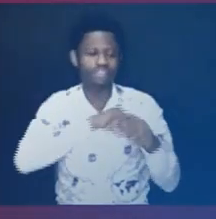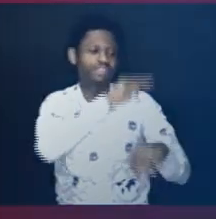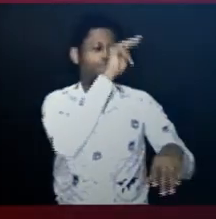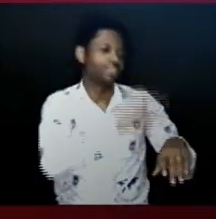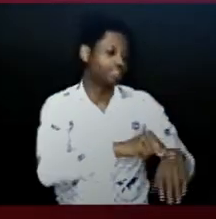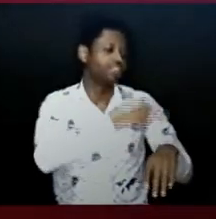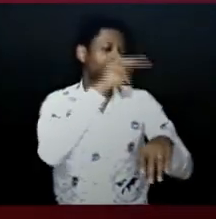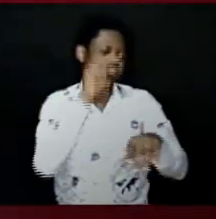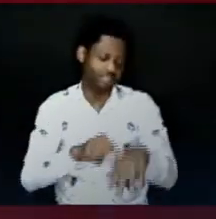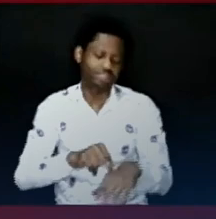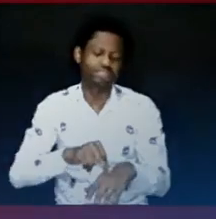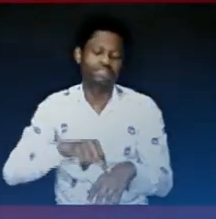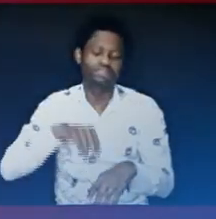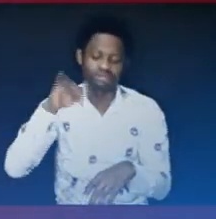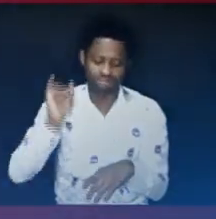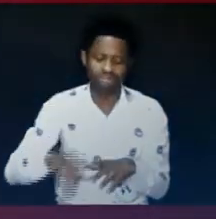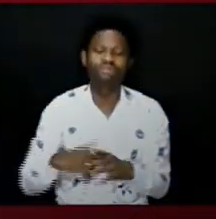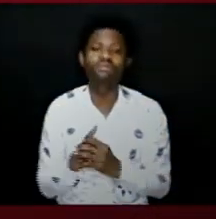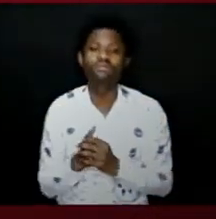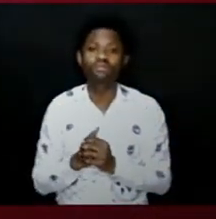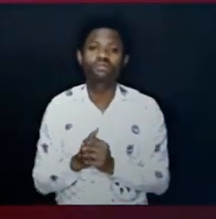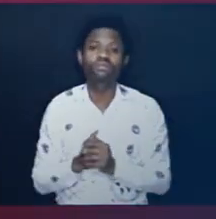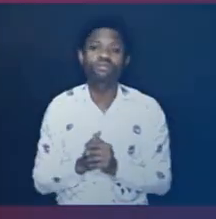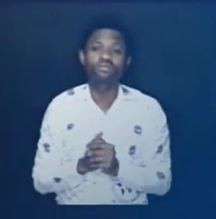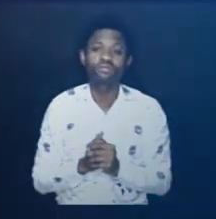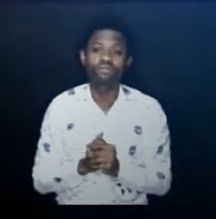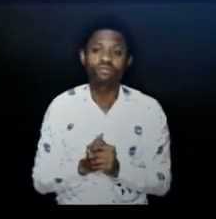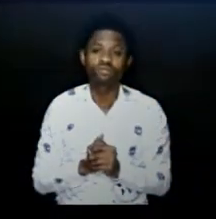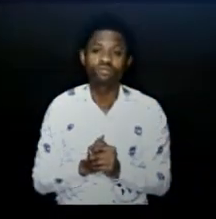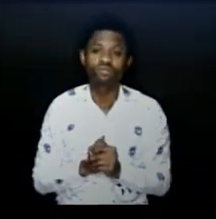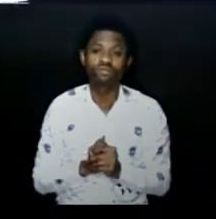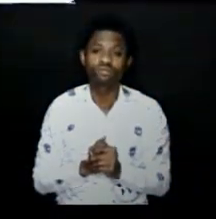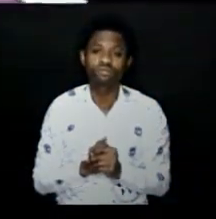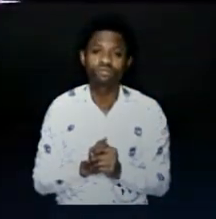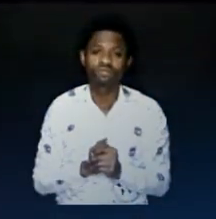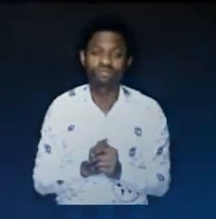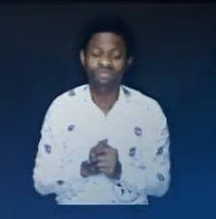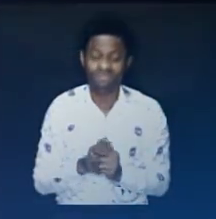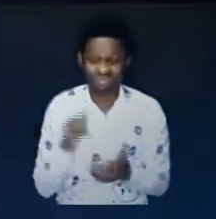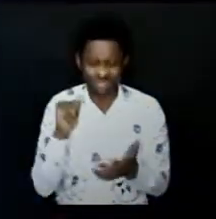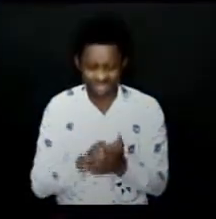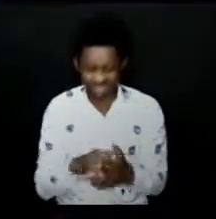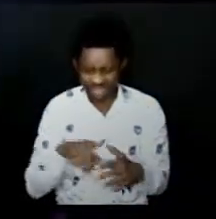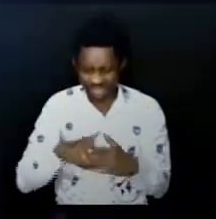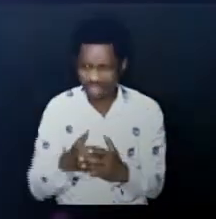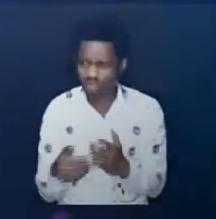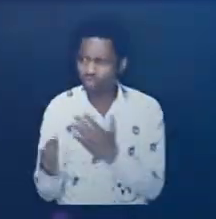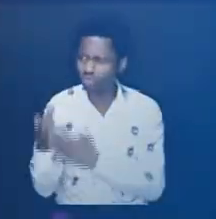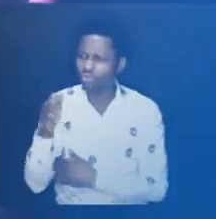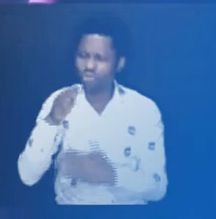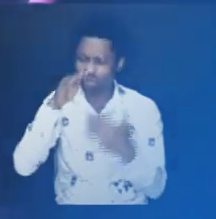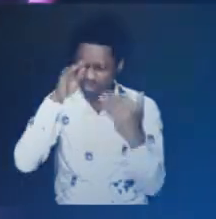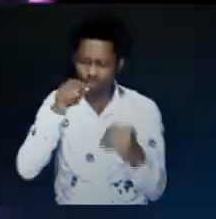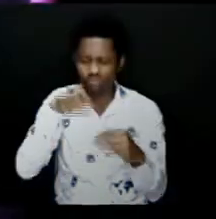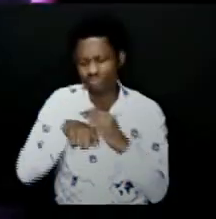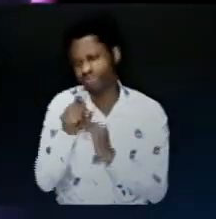nation. Say, this is how my God hopes in you. We